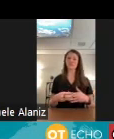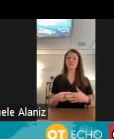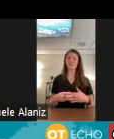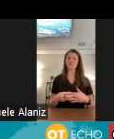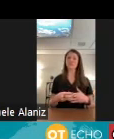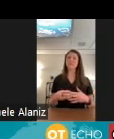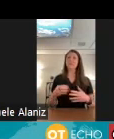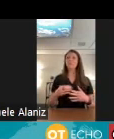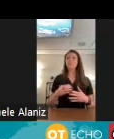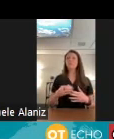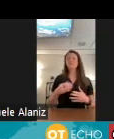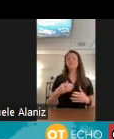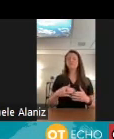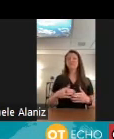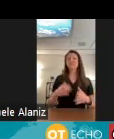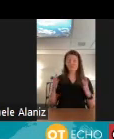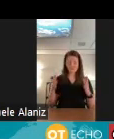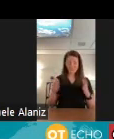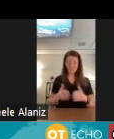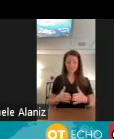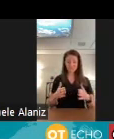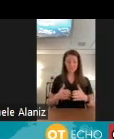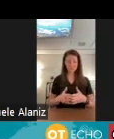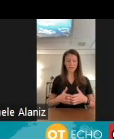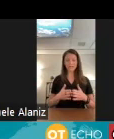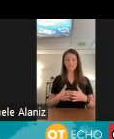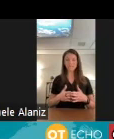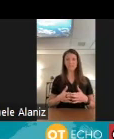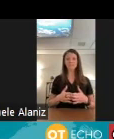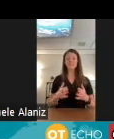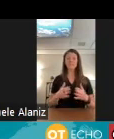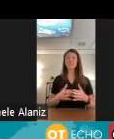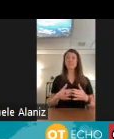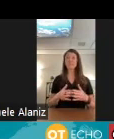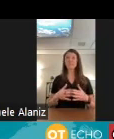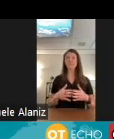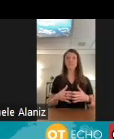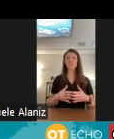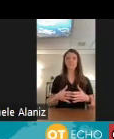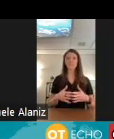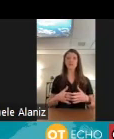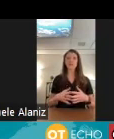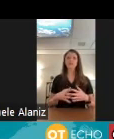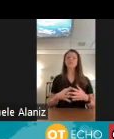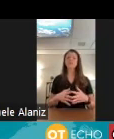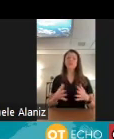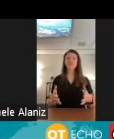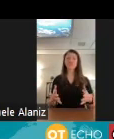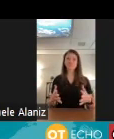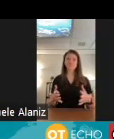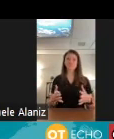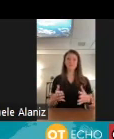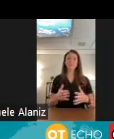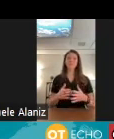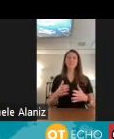and your inhibition. And we find that if we do specifically train a skill, that skill will improve. But there is a